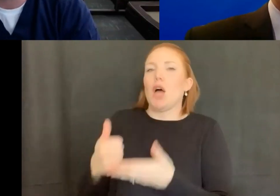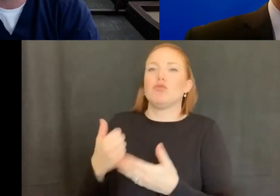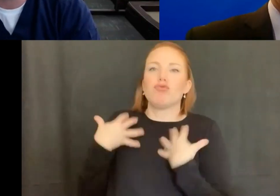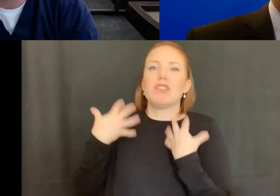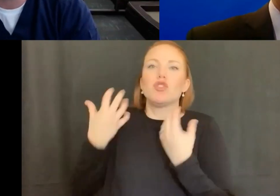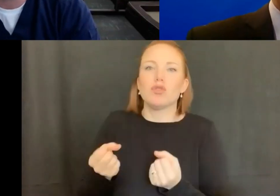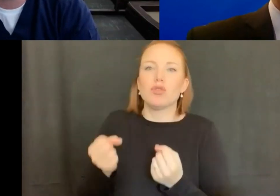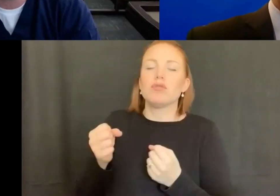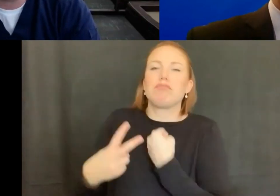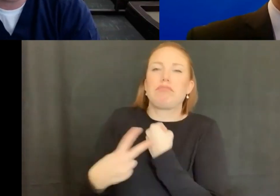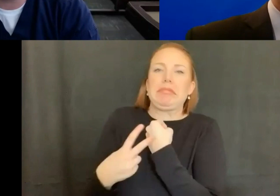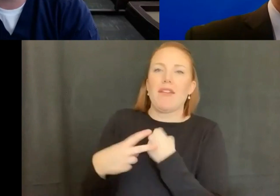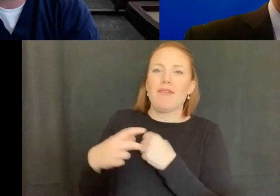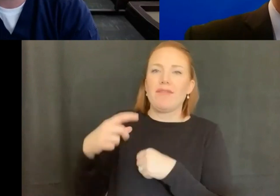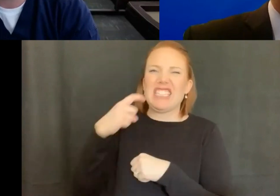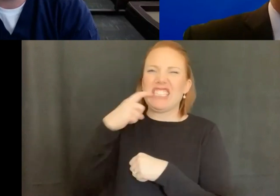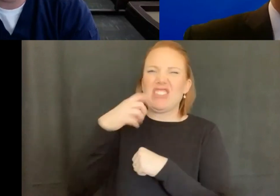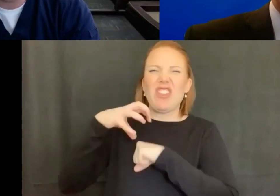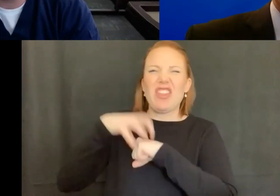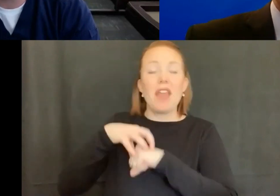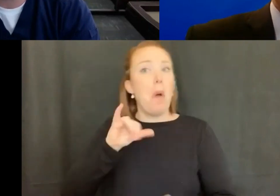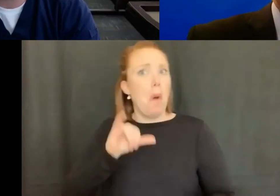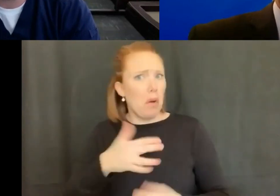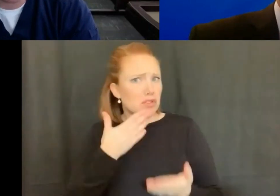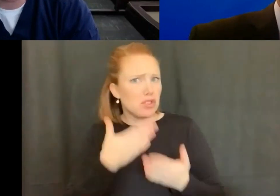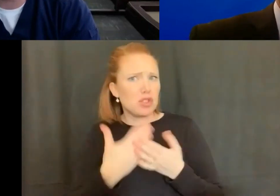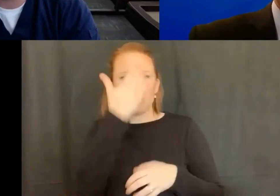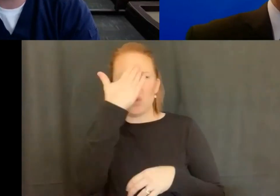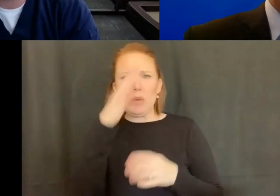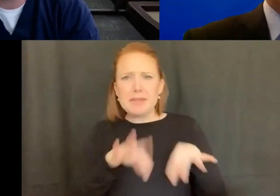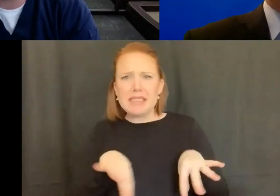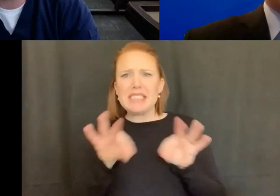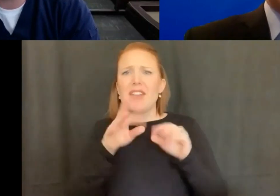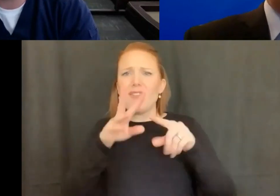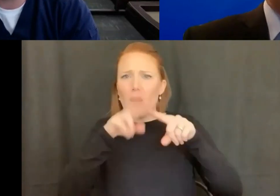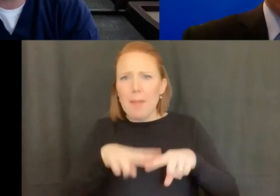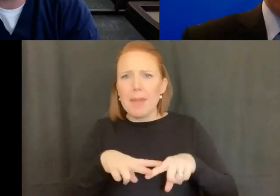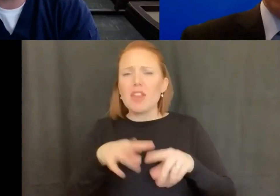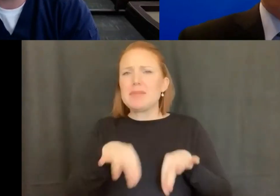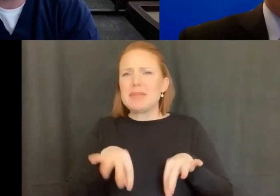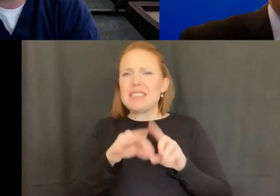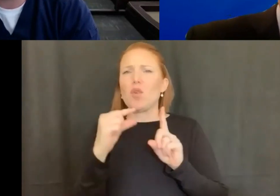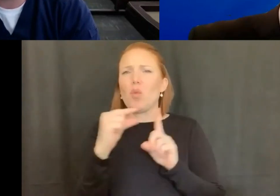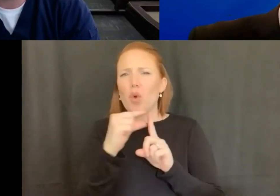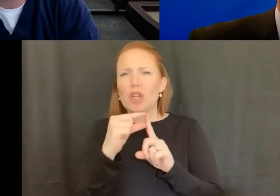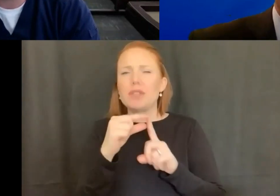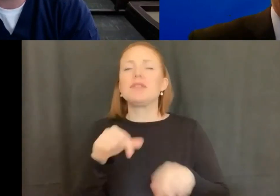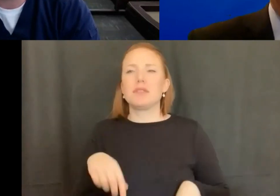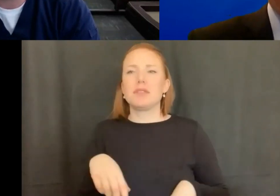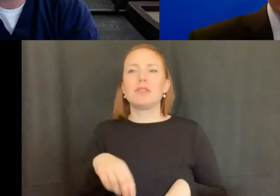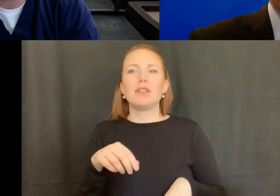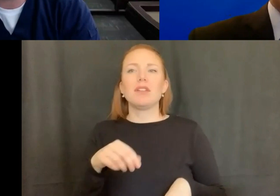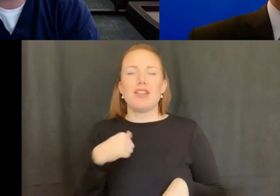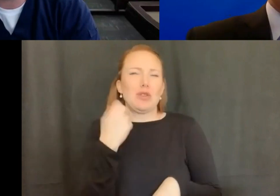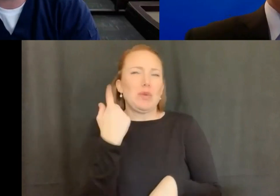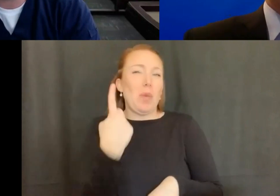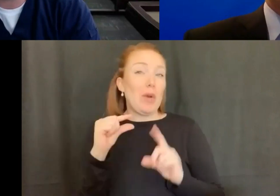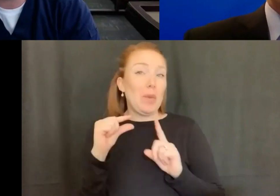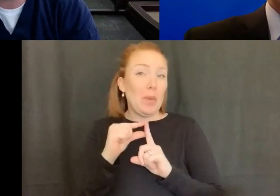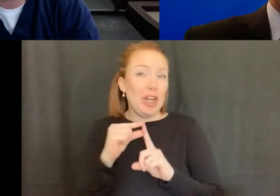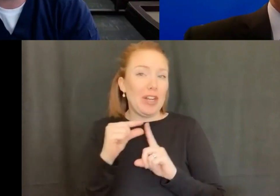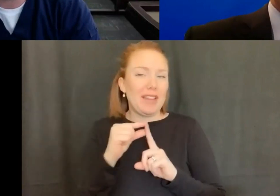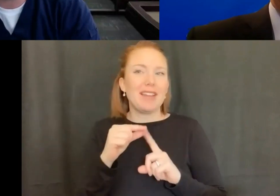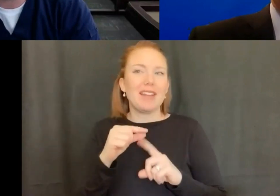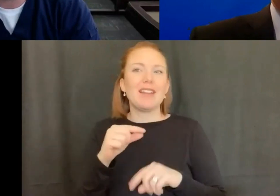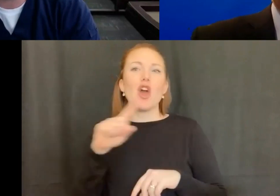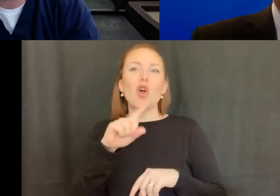sharing specific words and terminology from the industry. Here's one, and I'm going to say some lingo that maybe you'll understand. Question